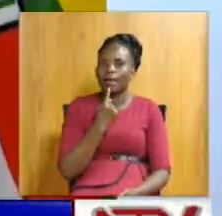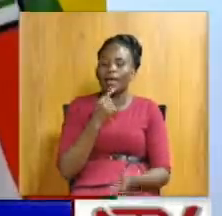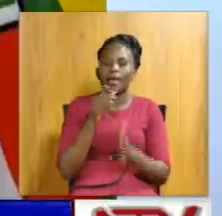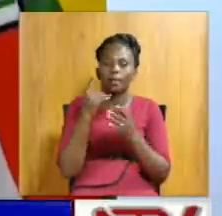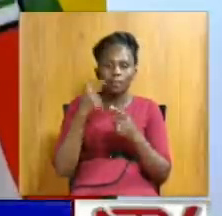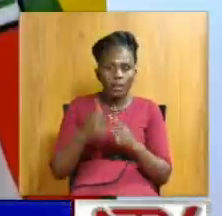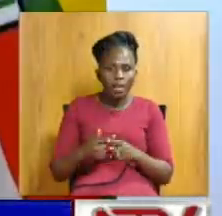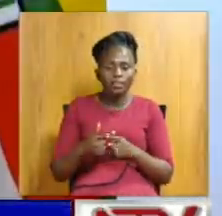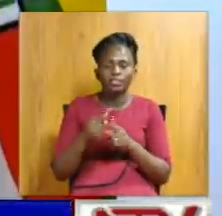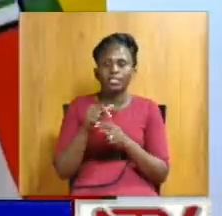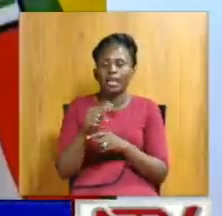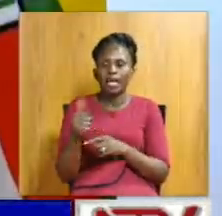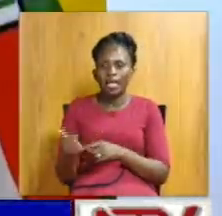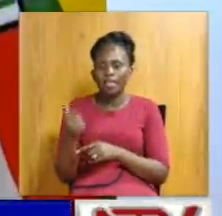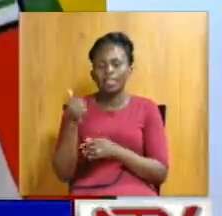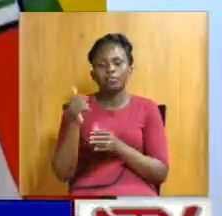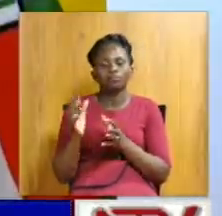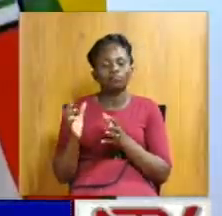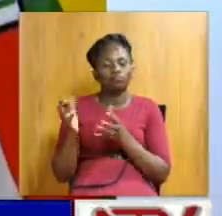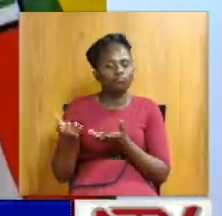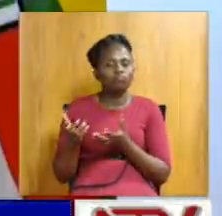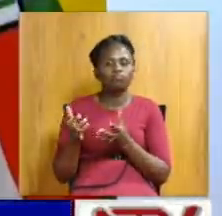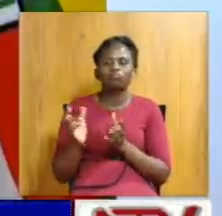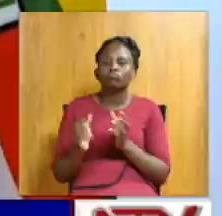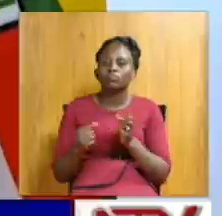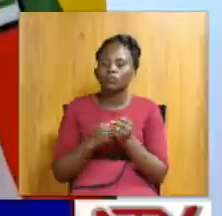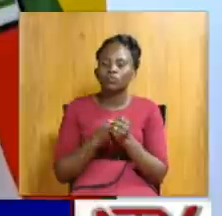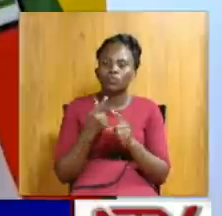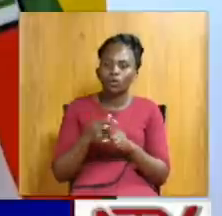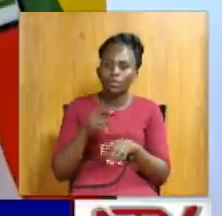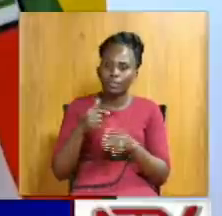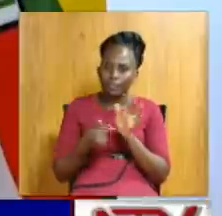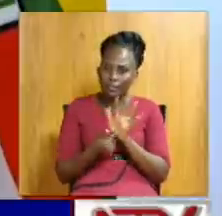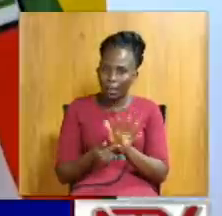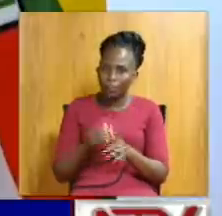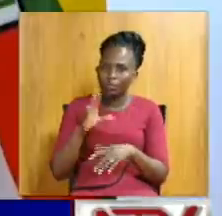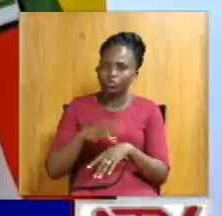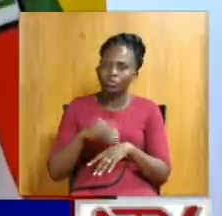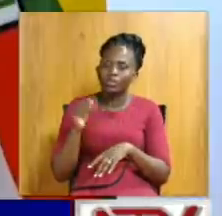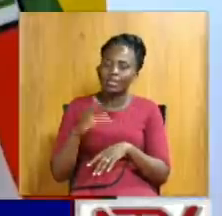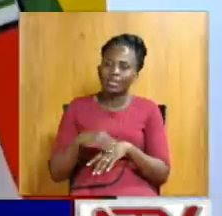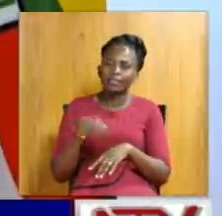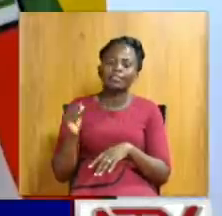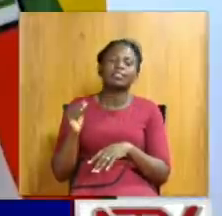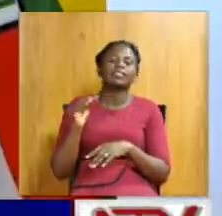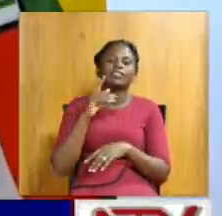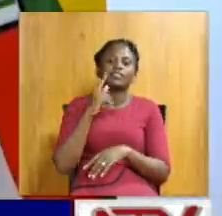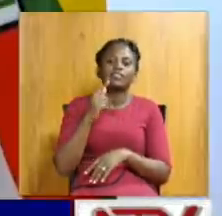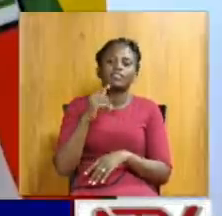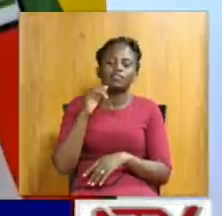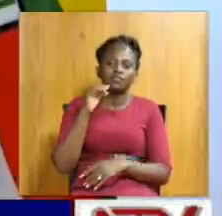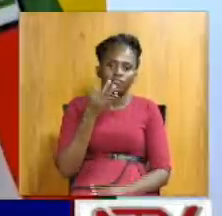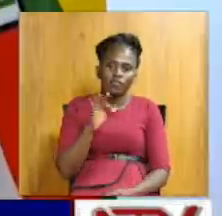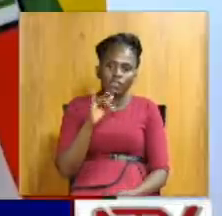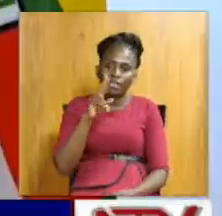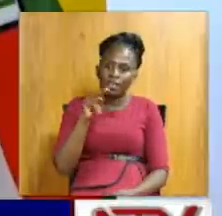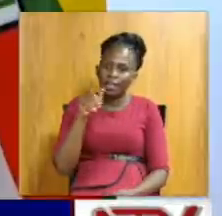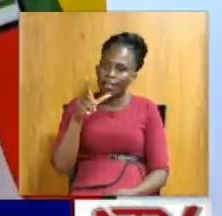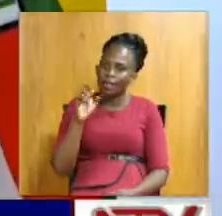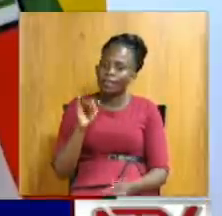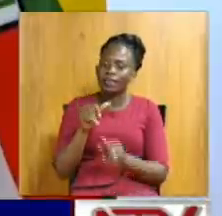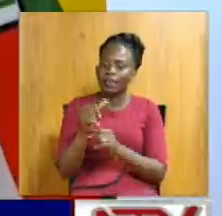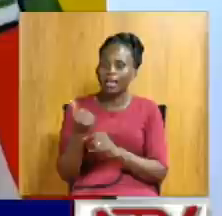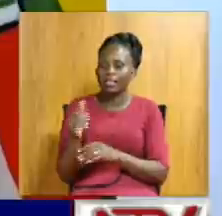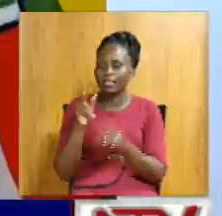the progressive forces in the West, e.g. Sweden, Norway, Finland, as well as some individuals, such